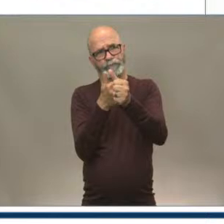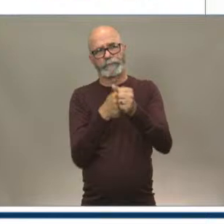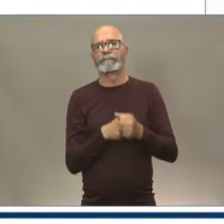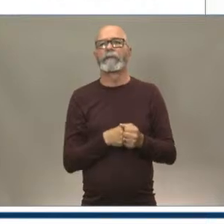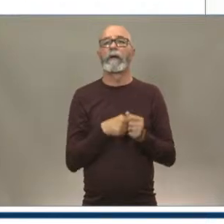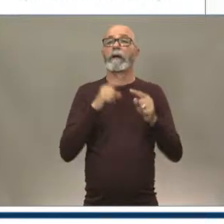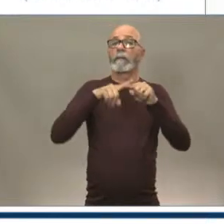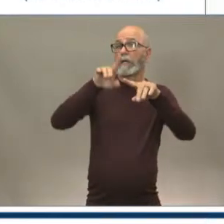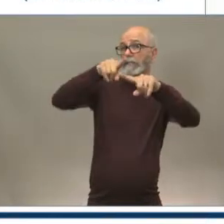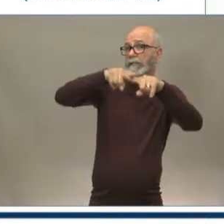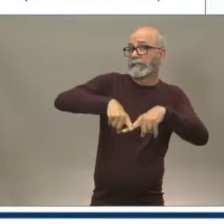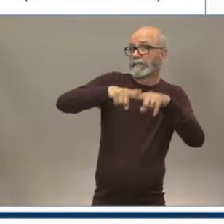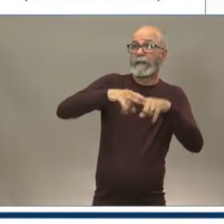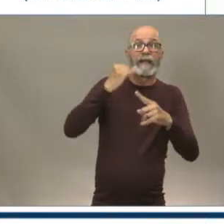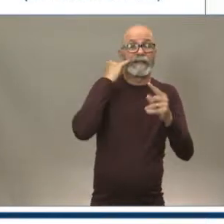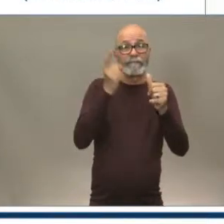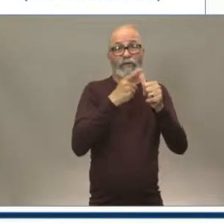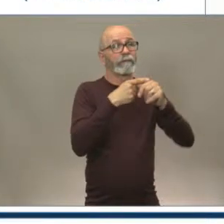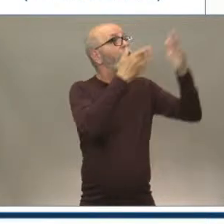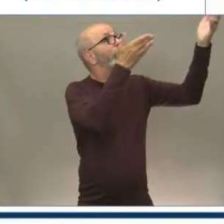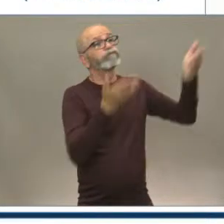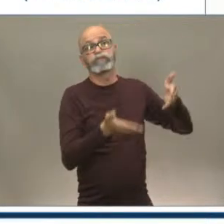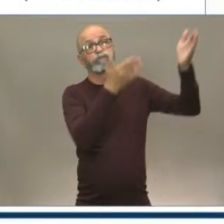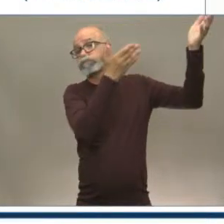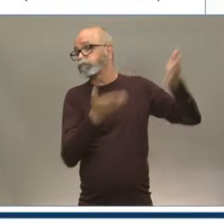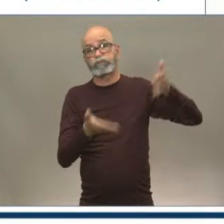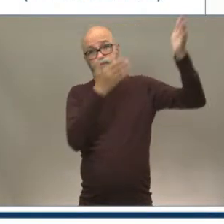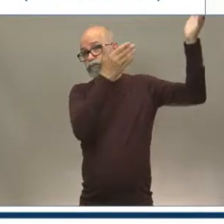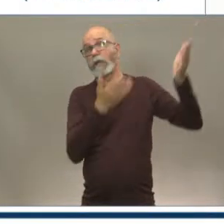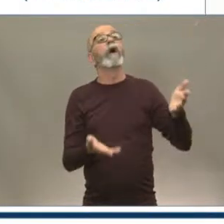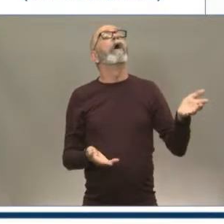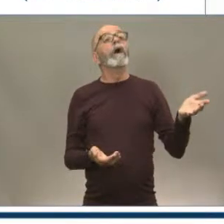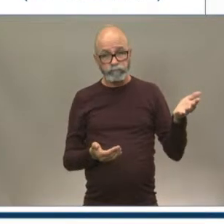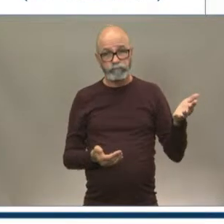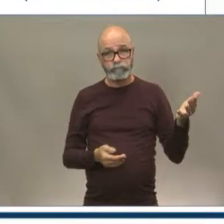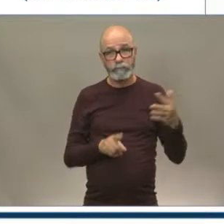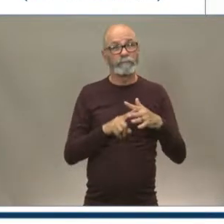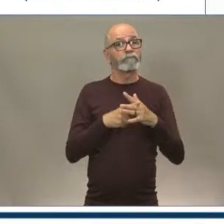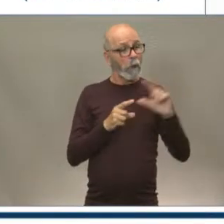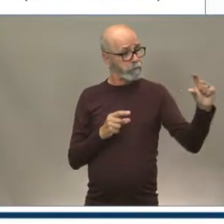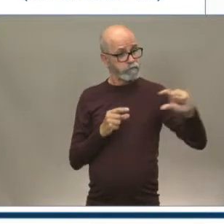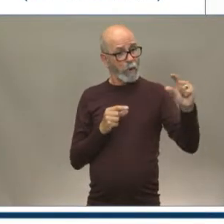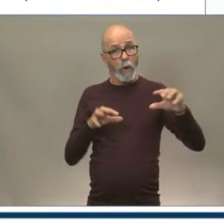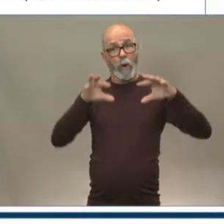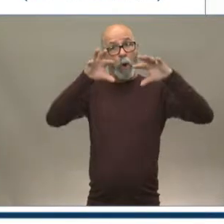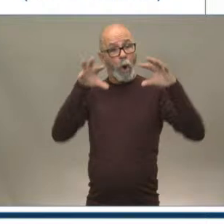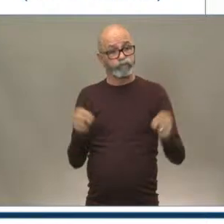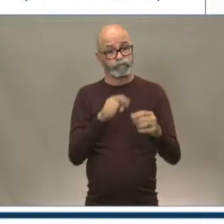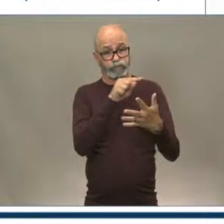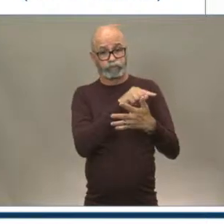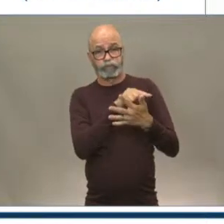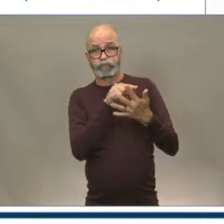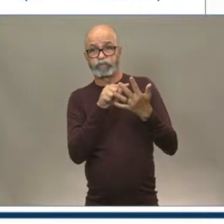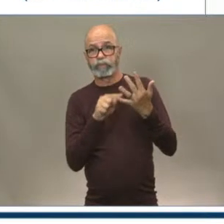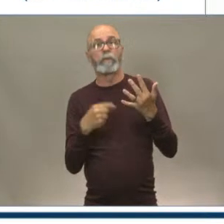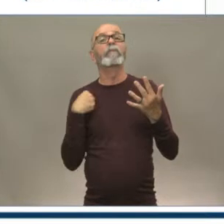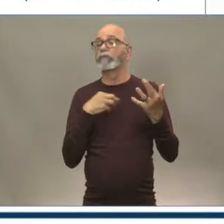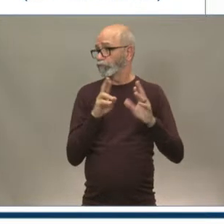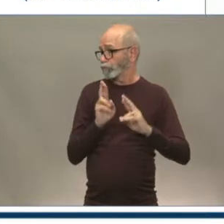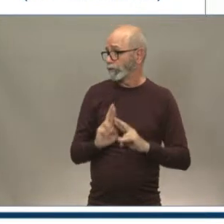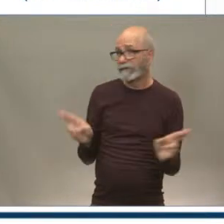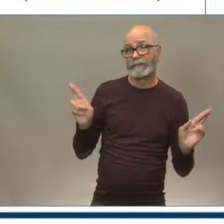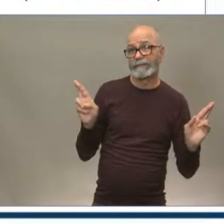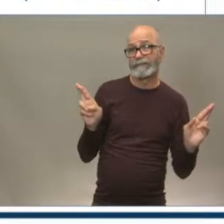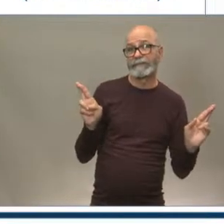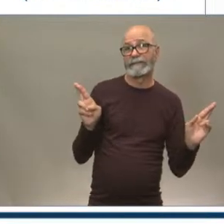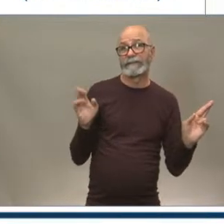that we expect we're going to get. And we've been able to, throughout this, we've been able to actually add new age groups